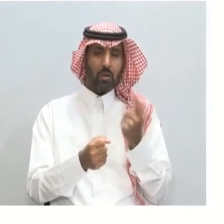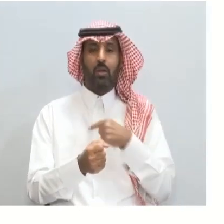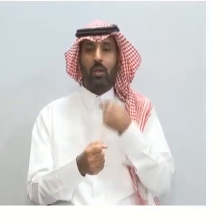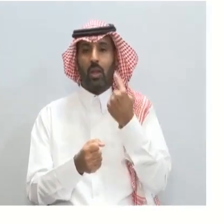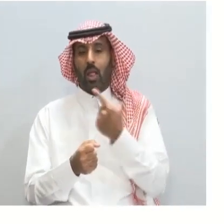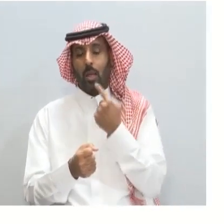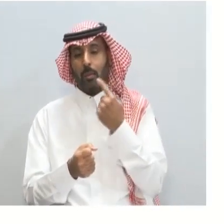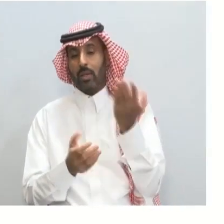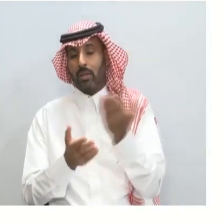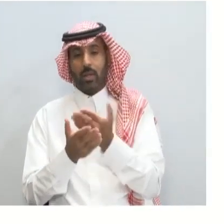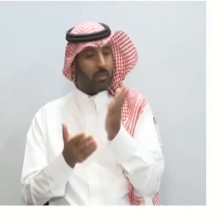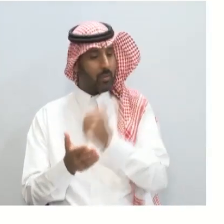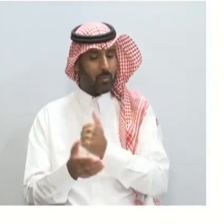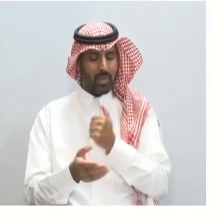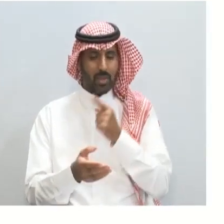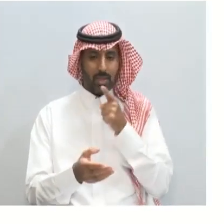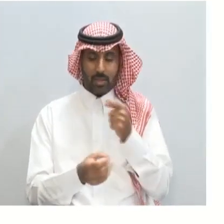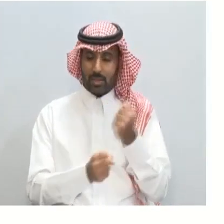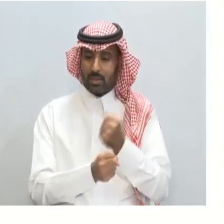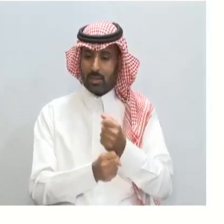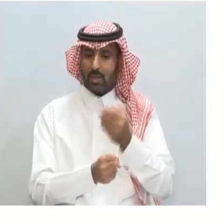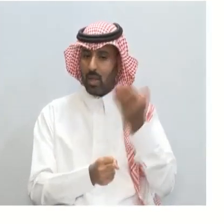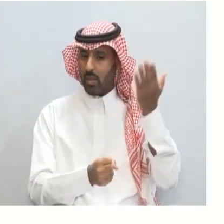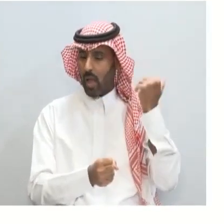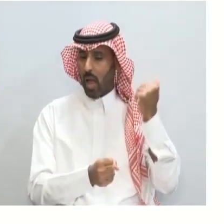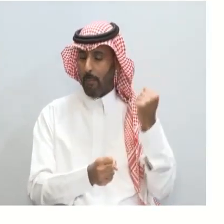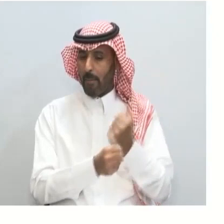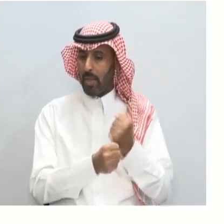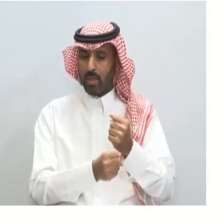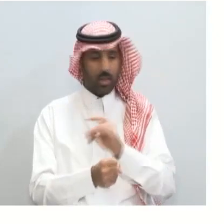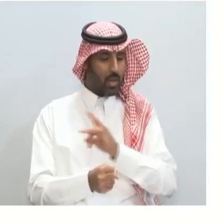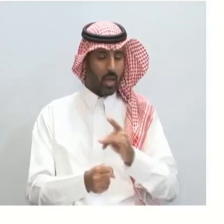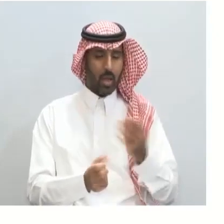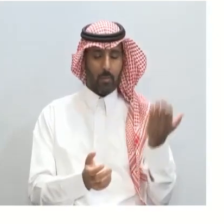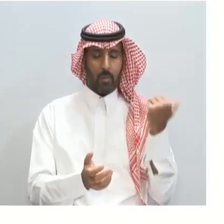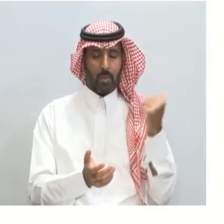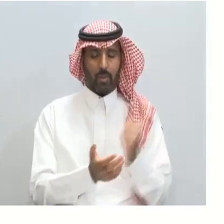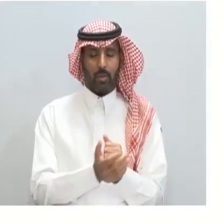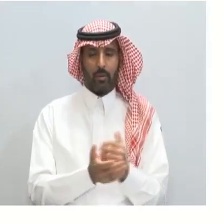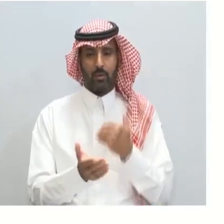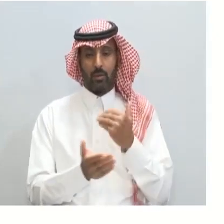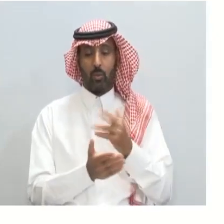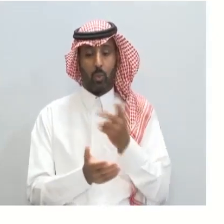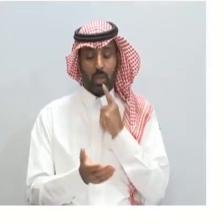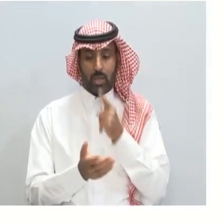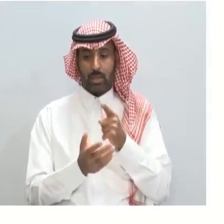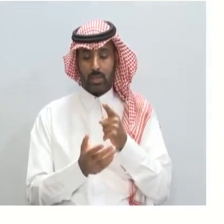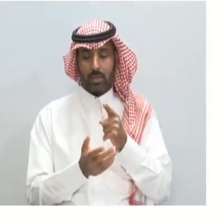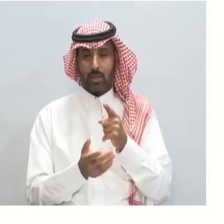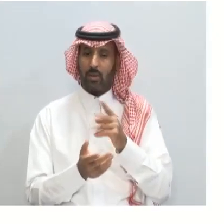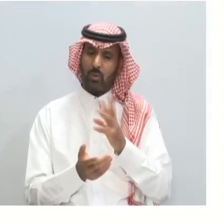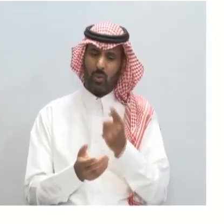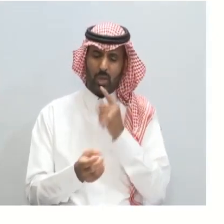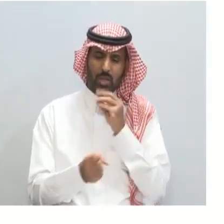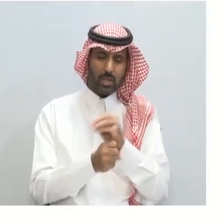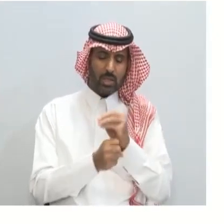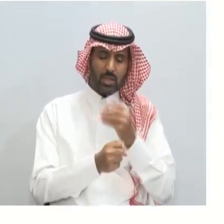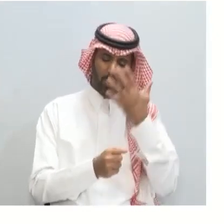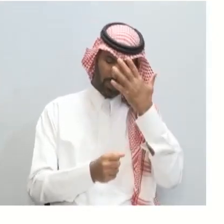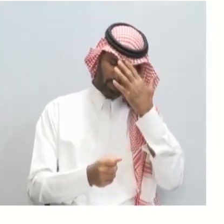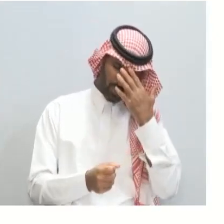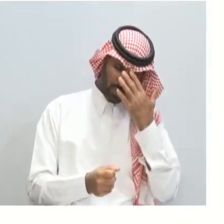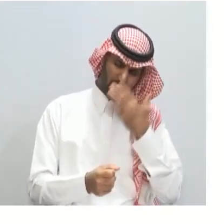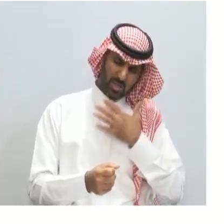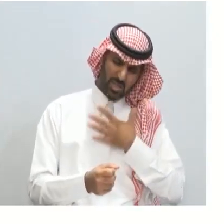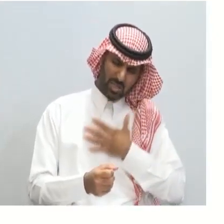about things that did not happen in the past, things that did not happen. We use it often to express regret